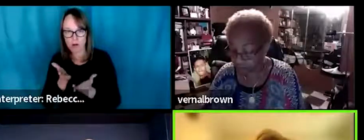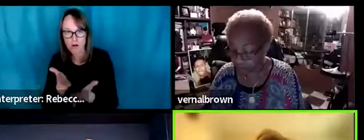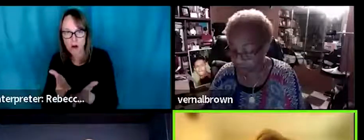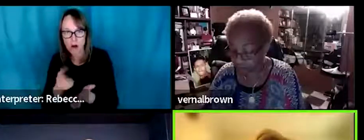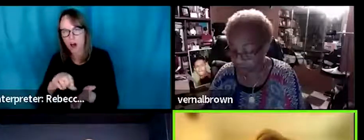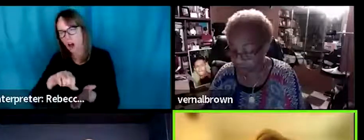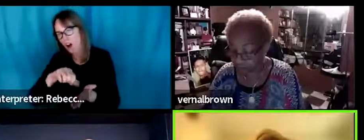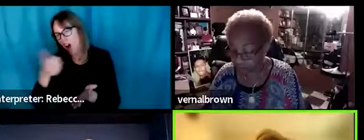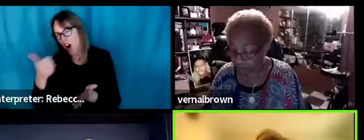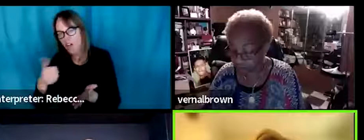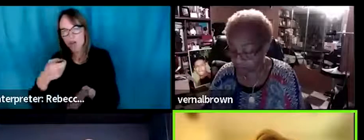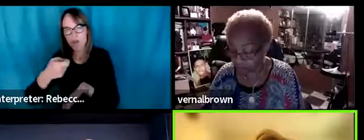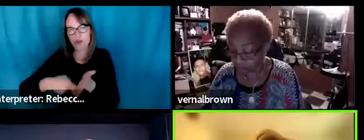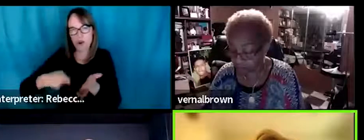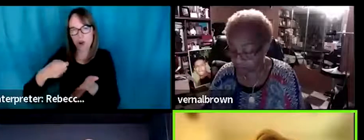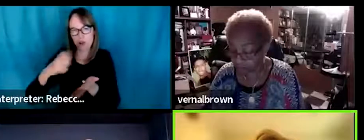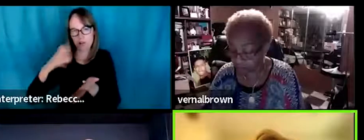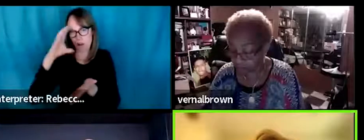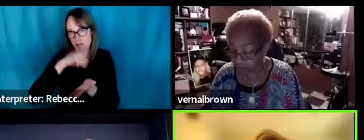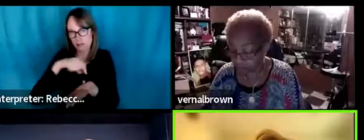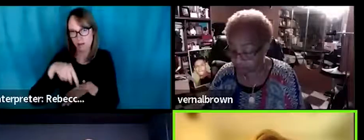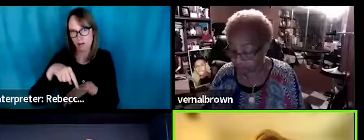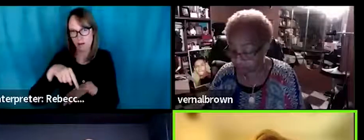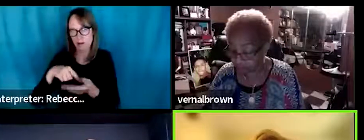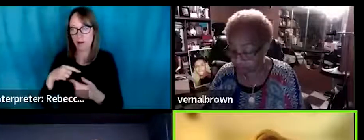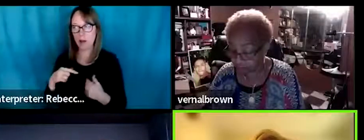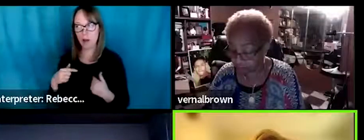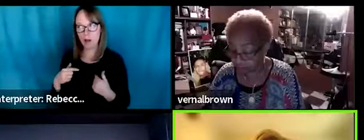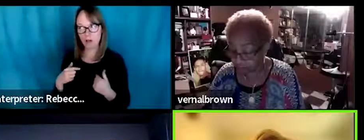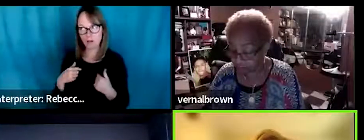a contract for